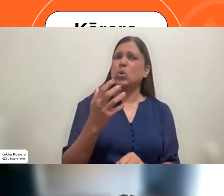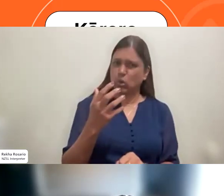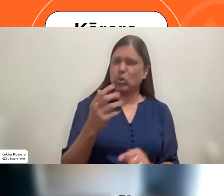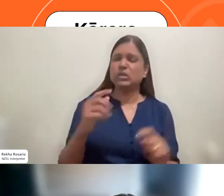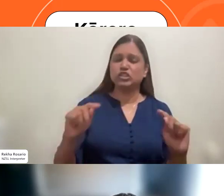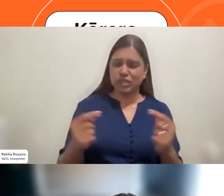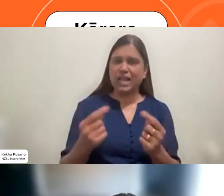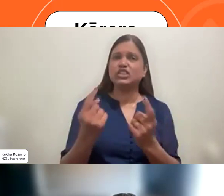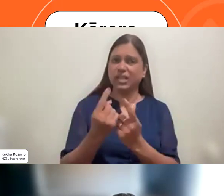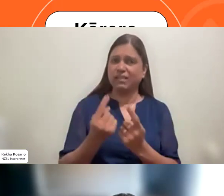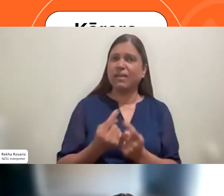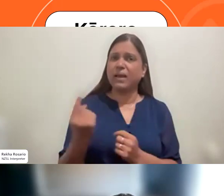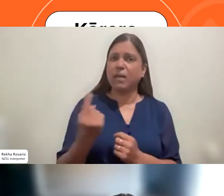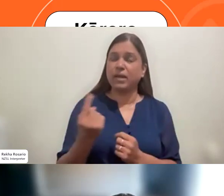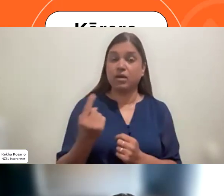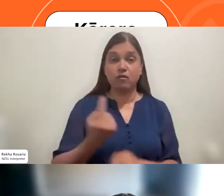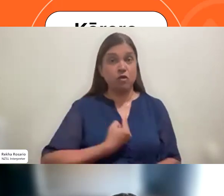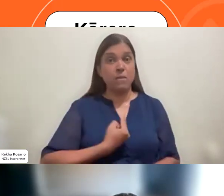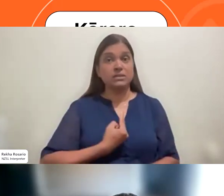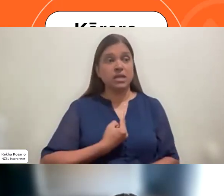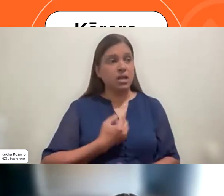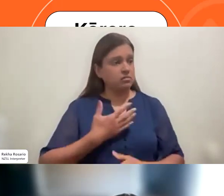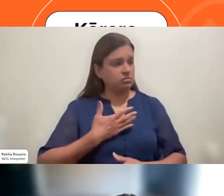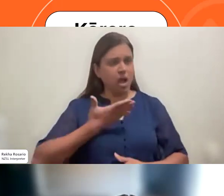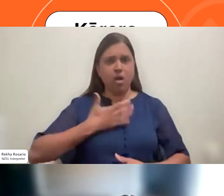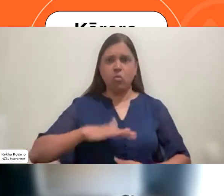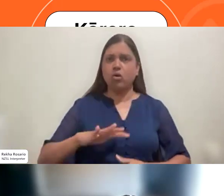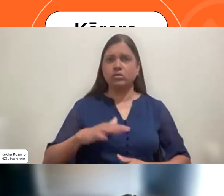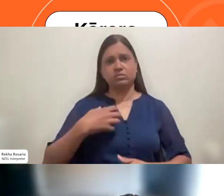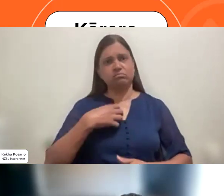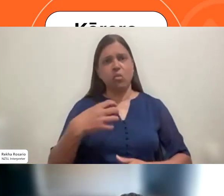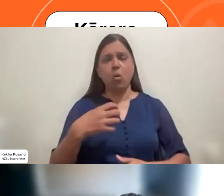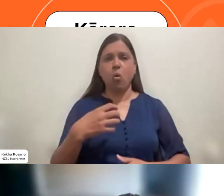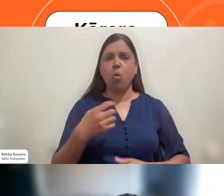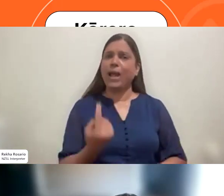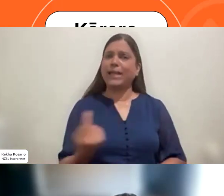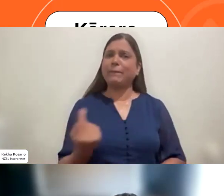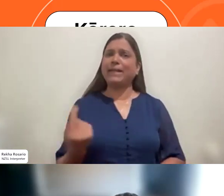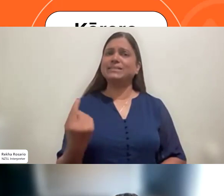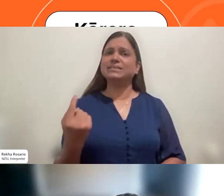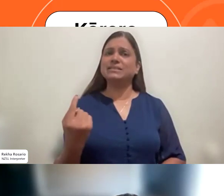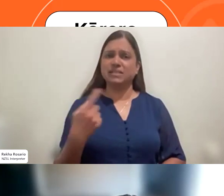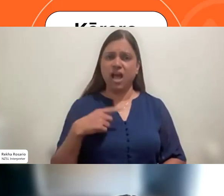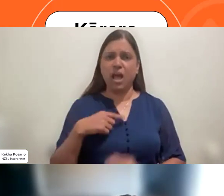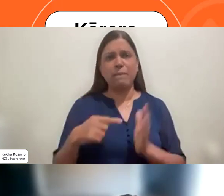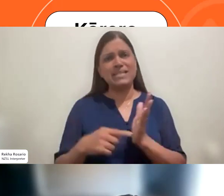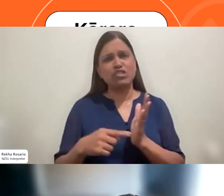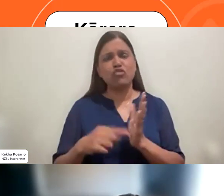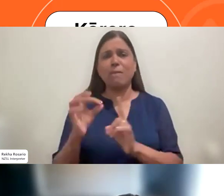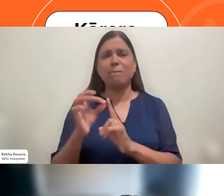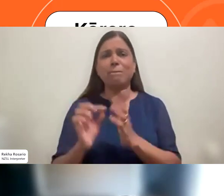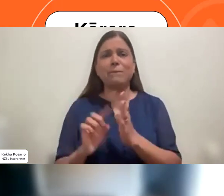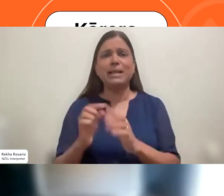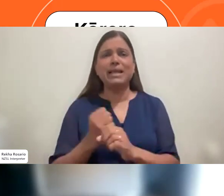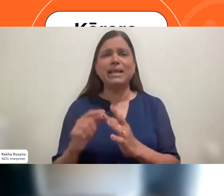because like for myself, I want more independence as a tetraplegic, but that's going to mean that that's one less job for